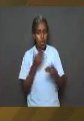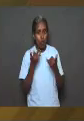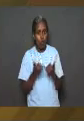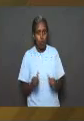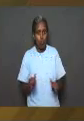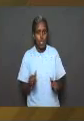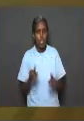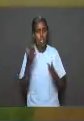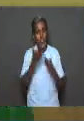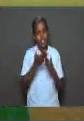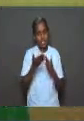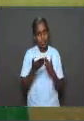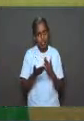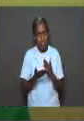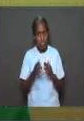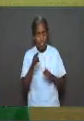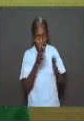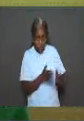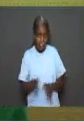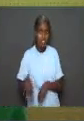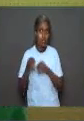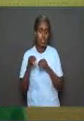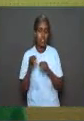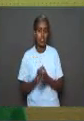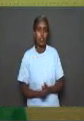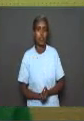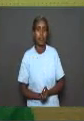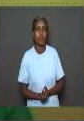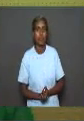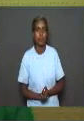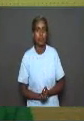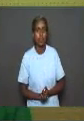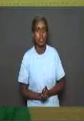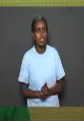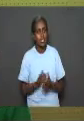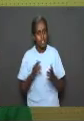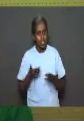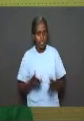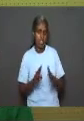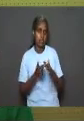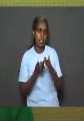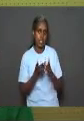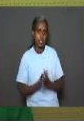an interval. Are you ready, students? Then let us begin.